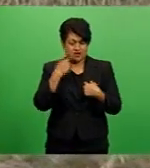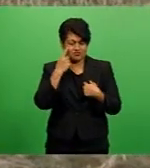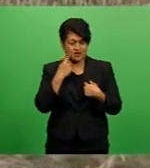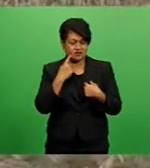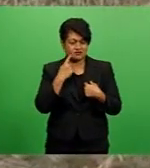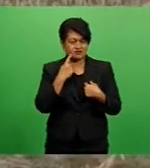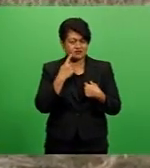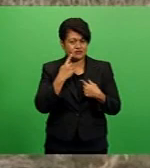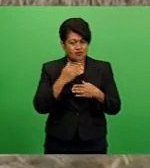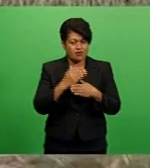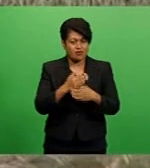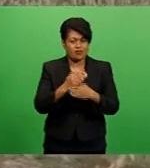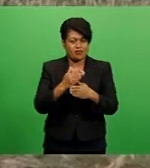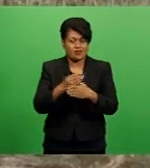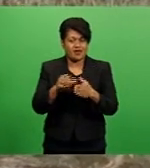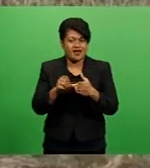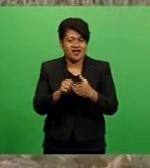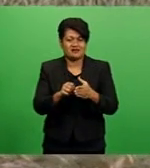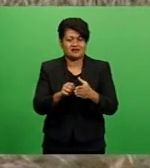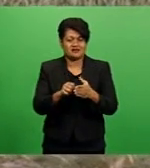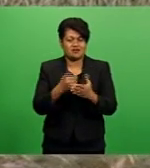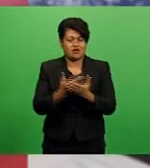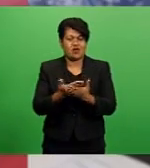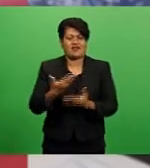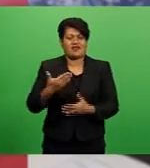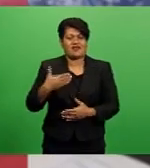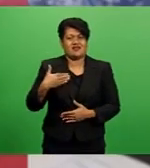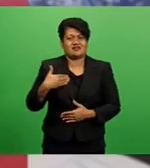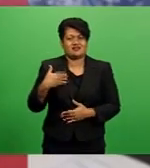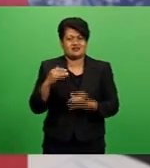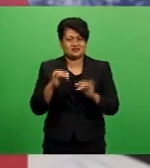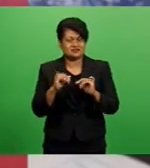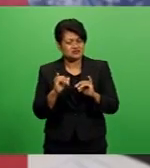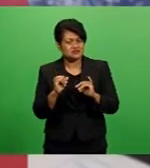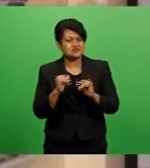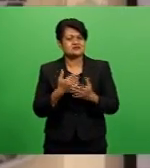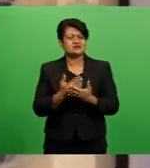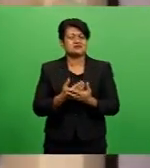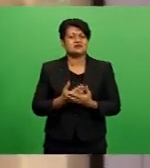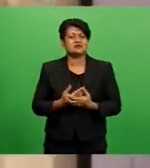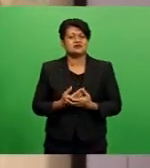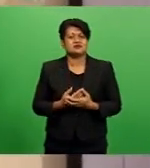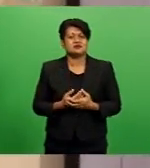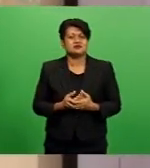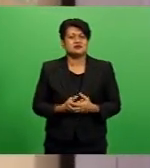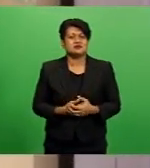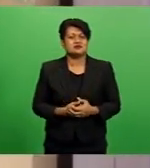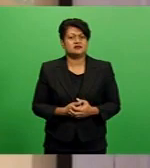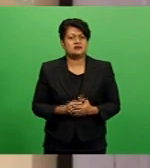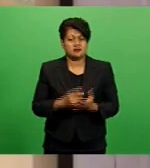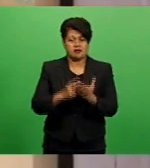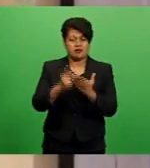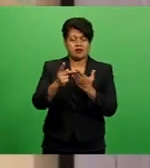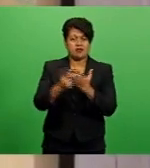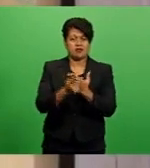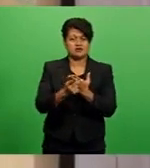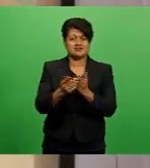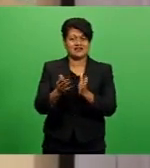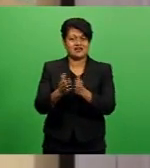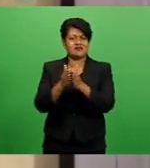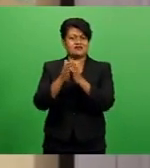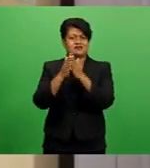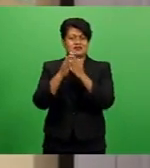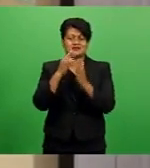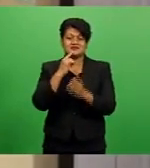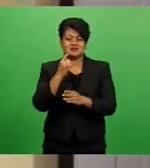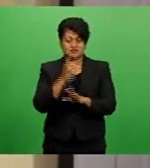want to work very hard around protecting the health of our communities. Project Heaven Trust says